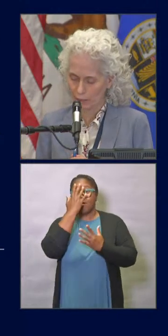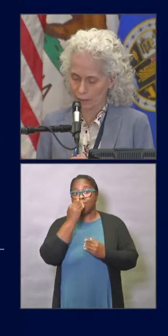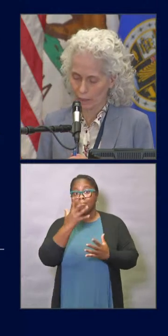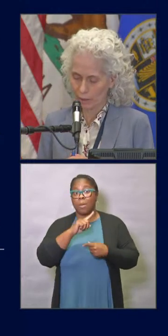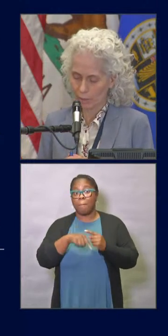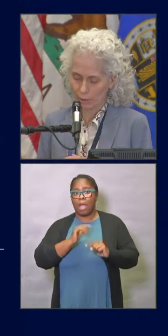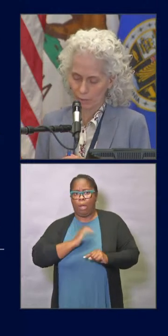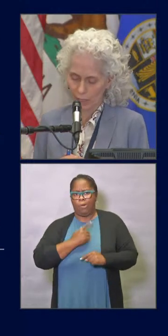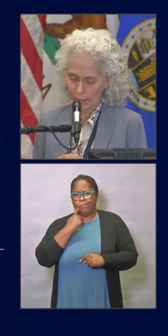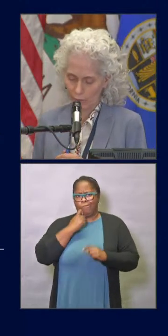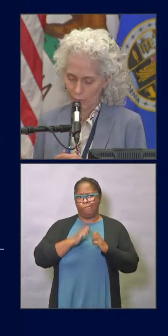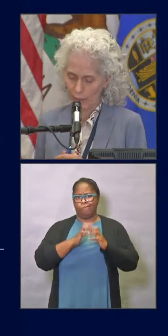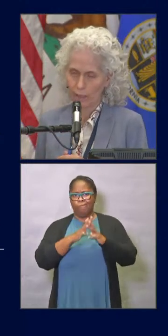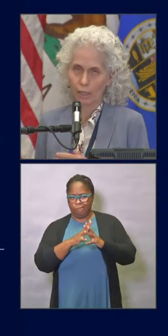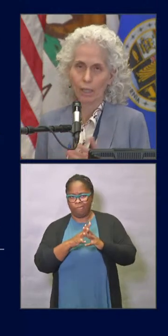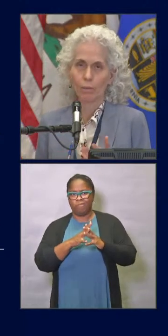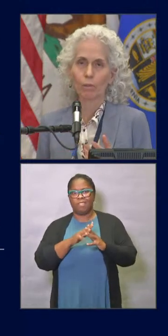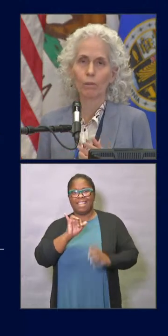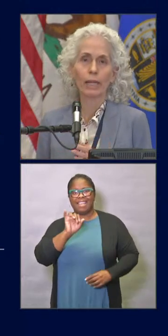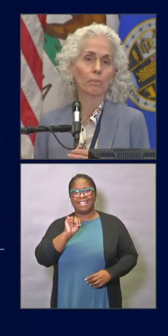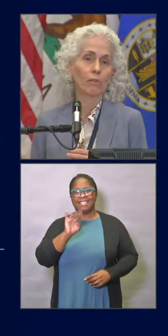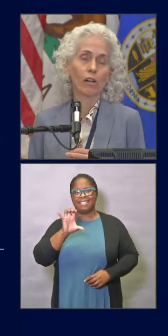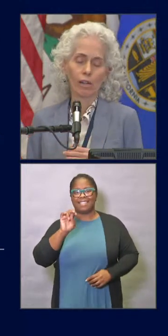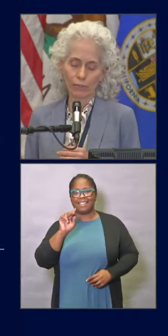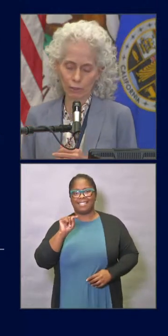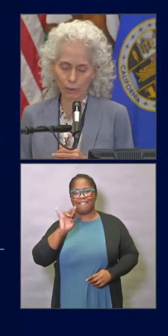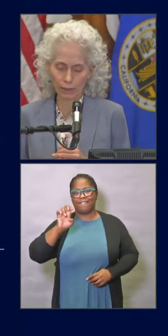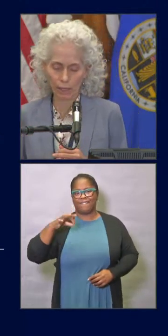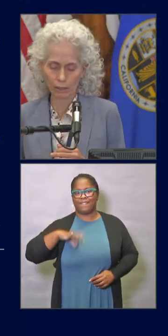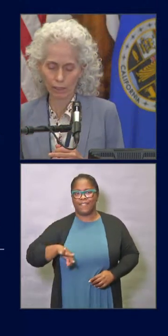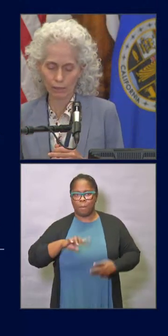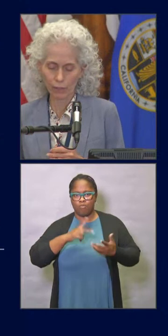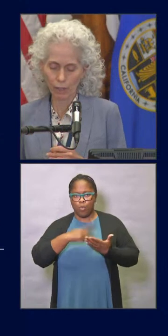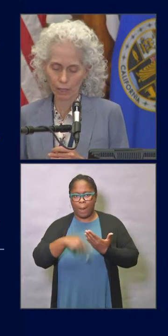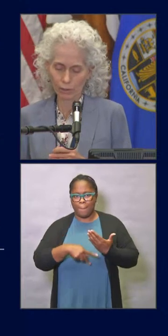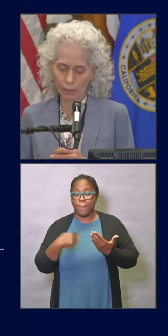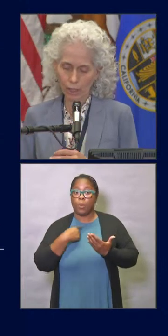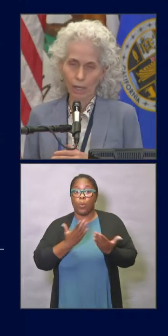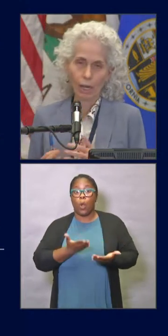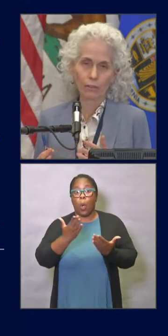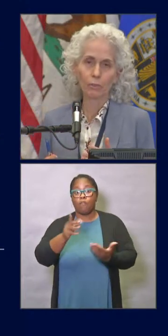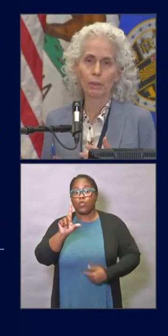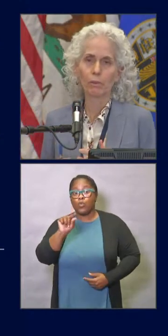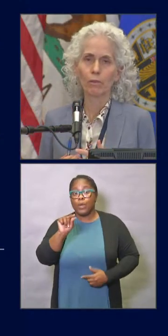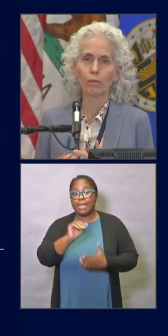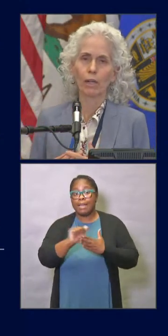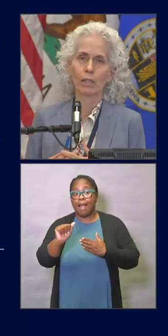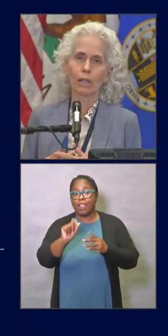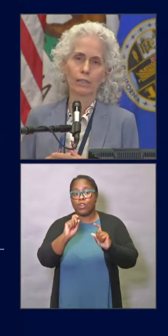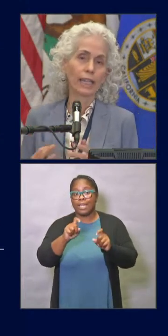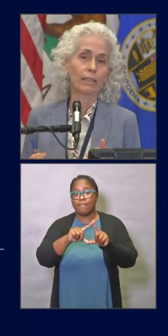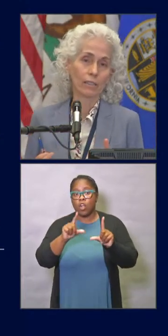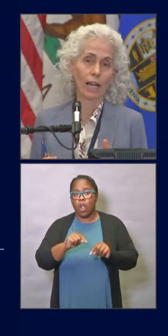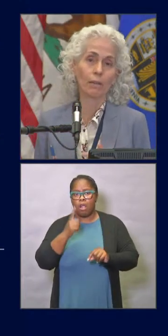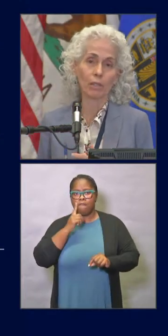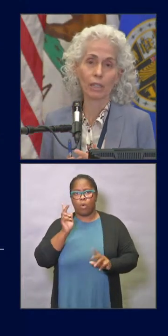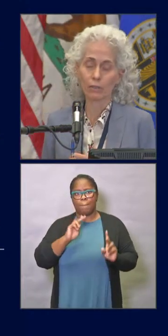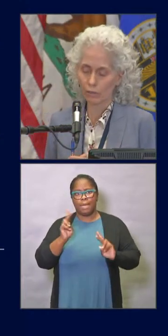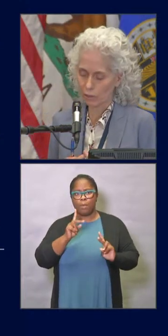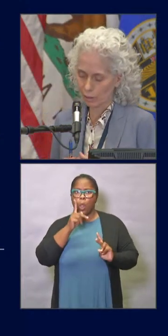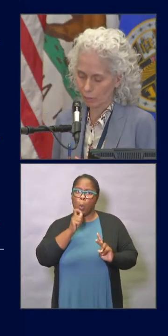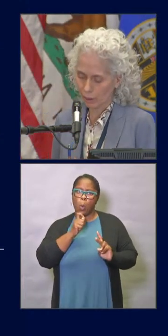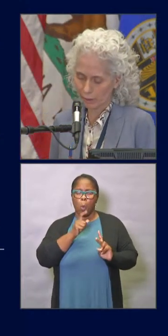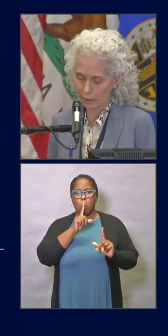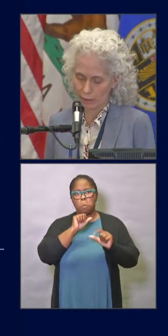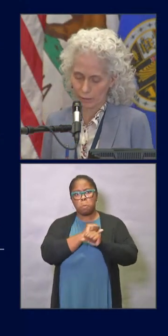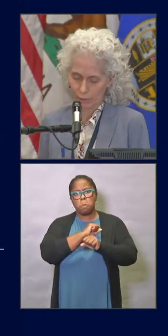which started in the middle of last week, where we're able to offer $20 gift cards to people who are take the time with